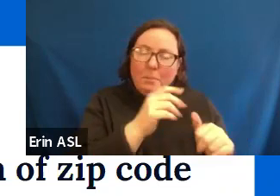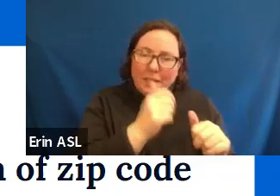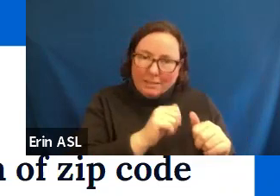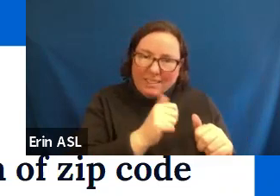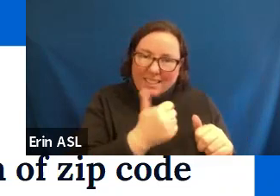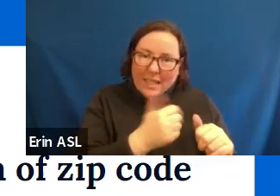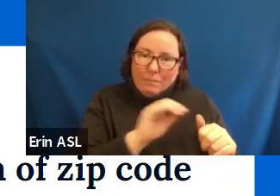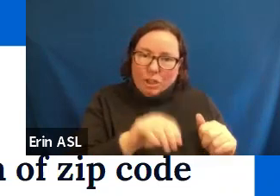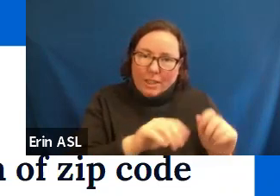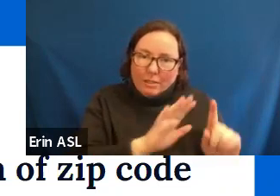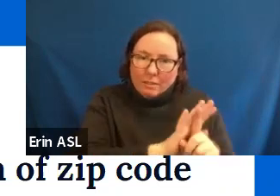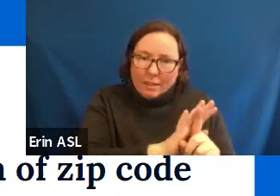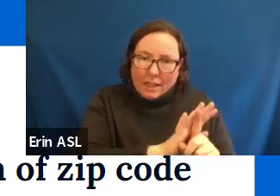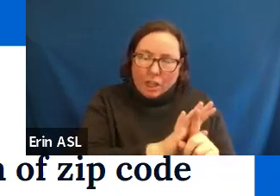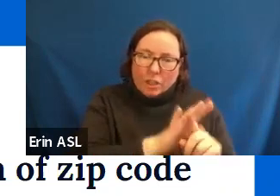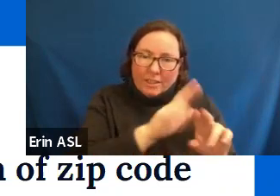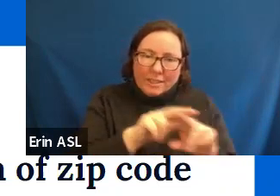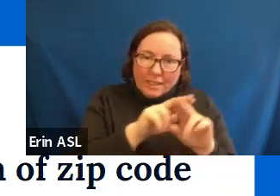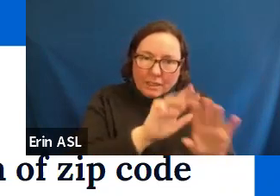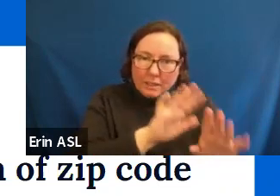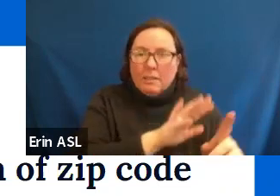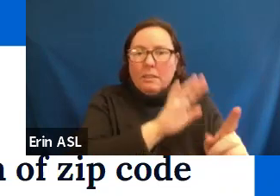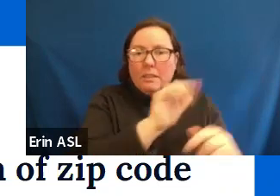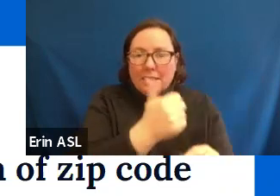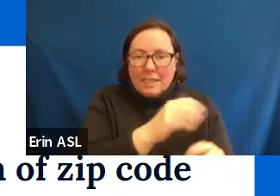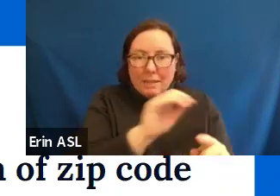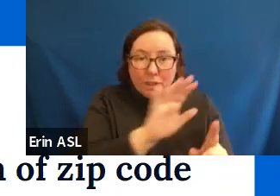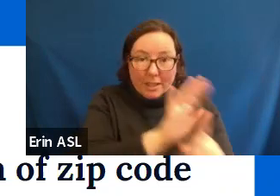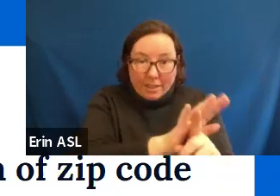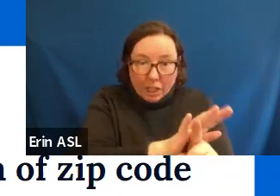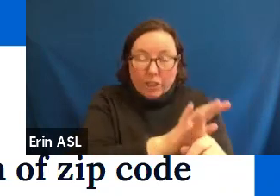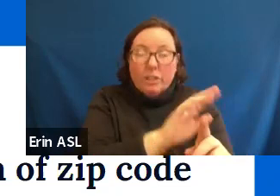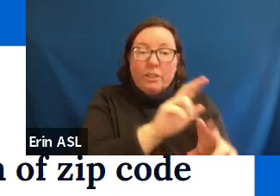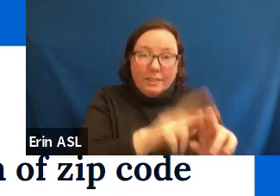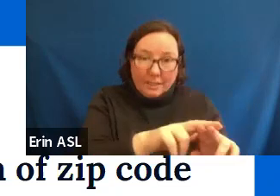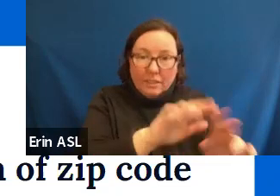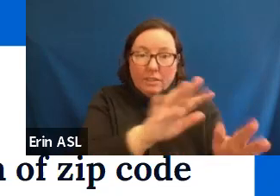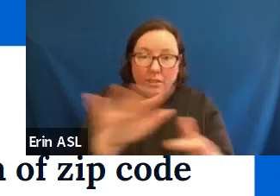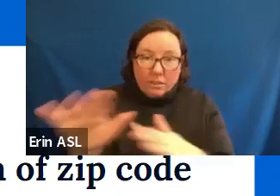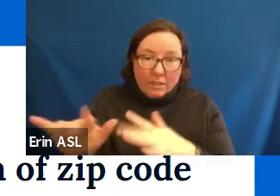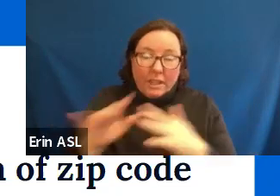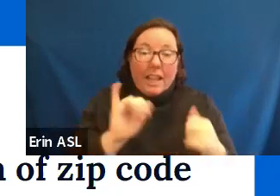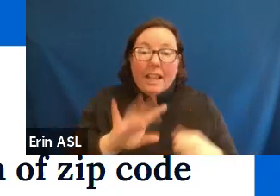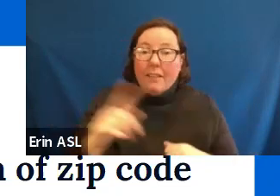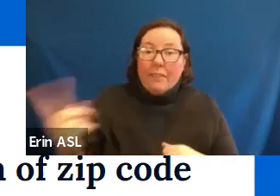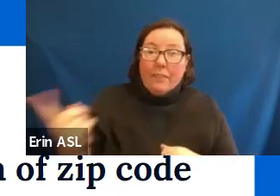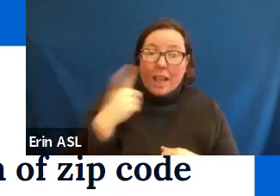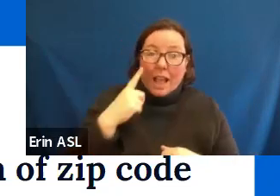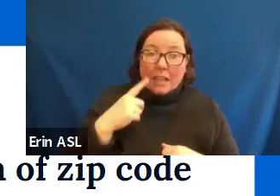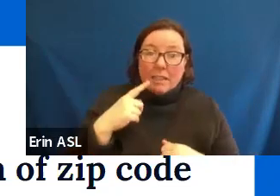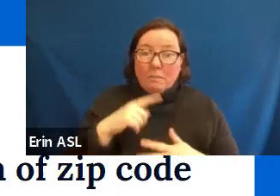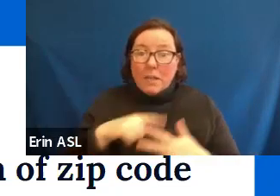you shared that in this particular round, if a student's first choice seat is not